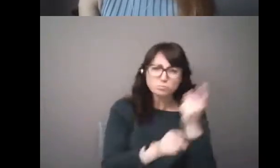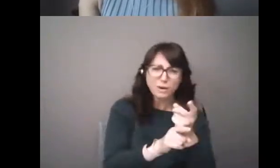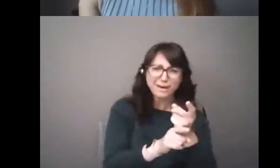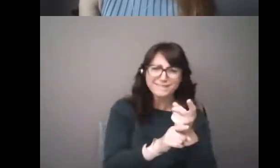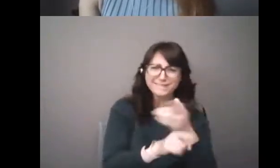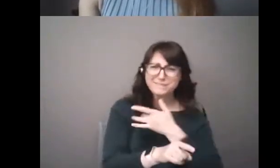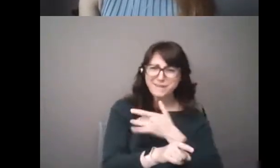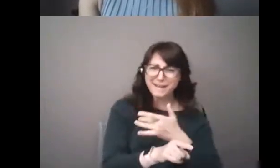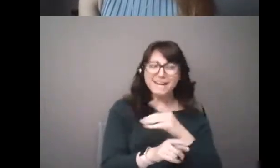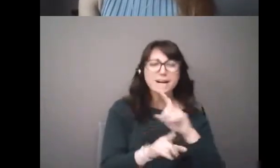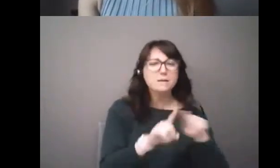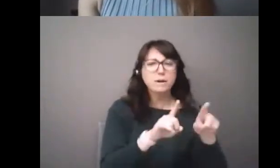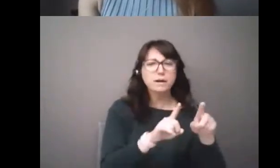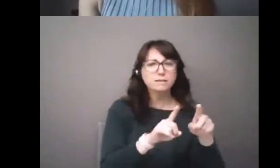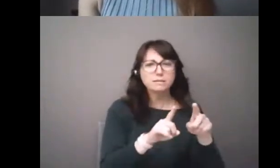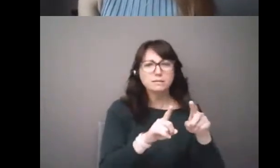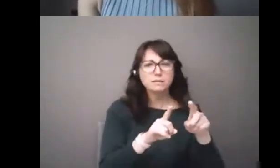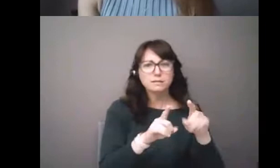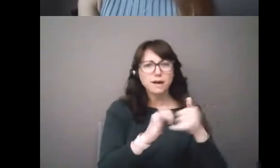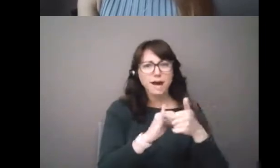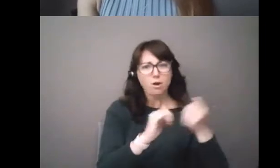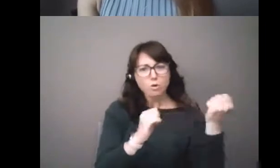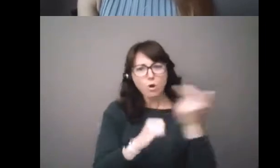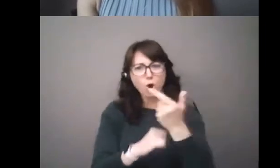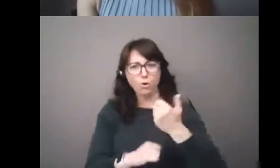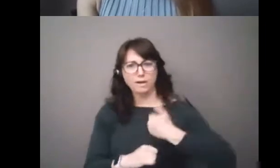make a success for all Canadians?